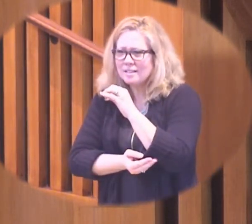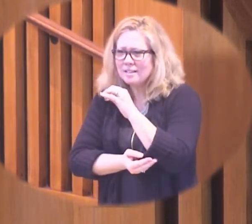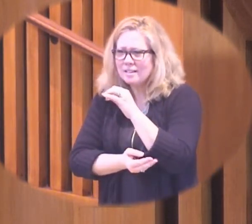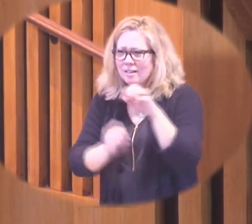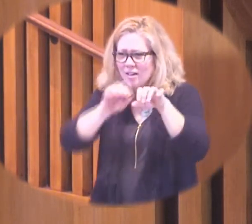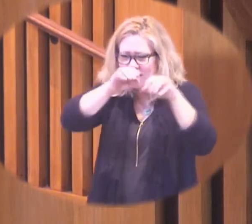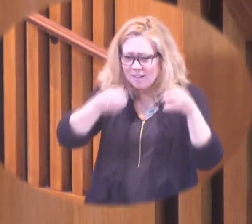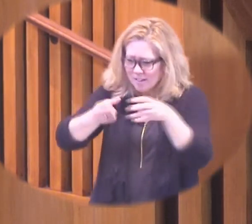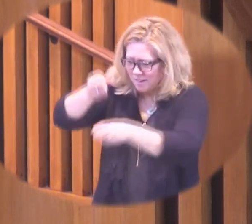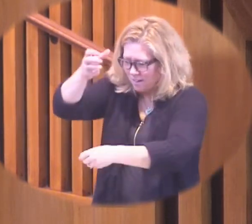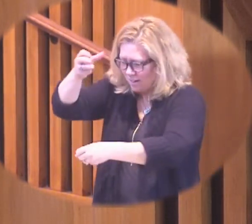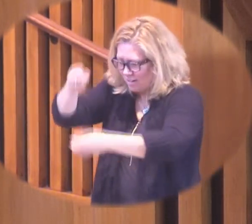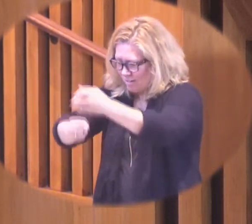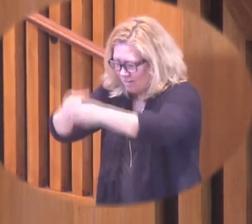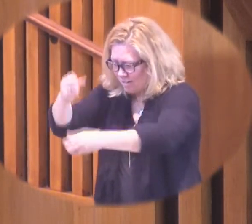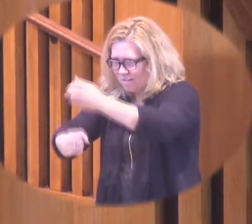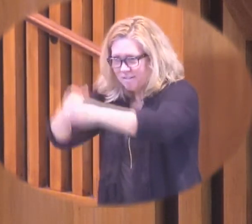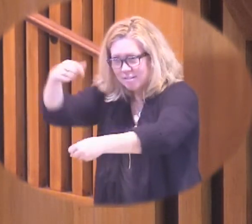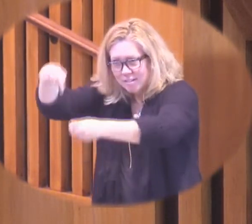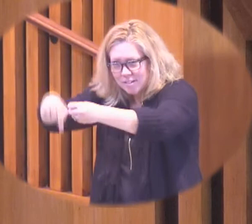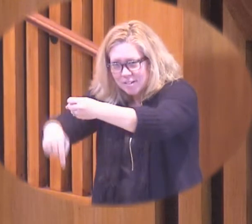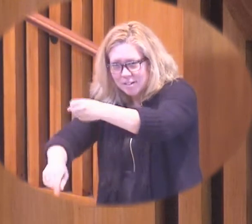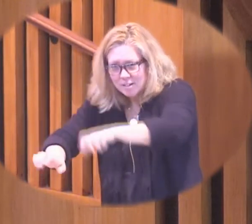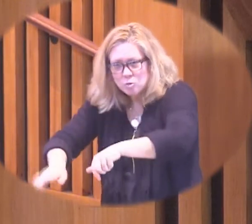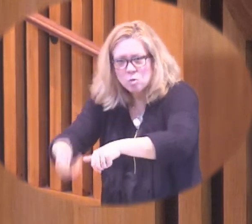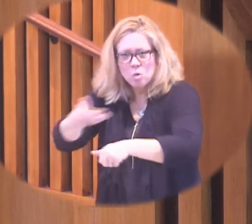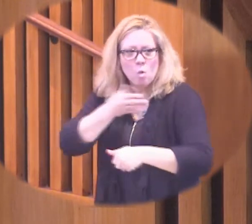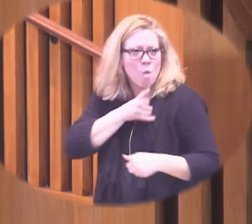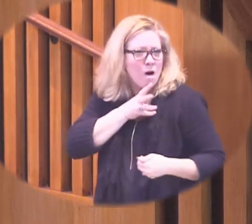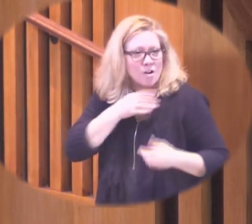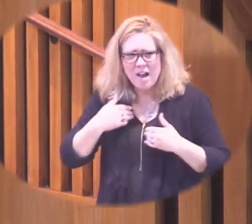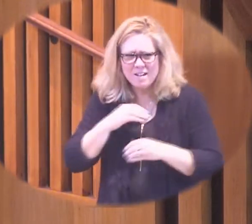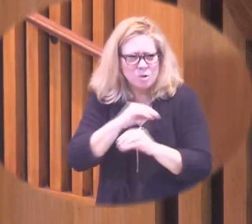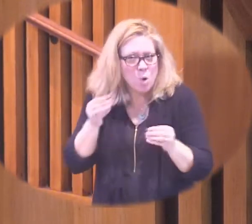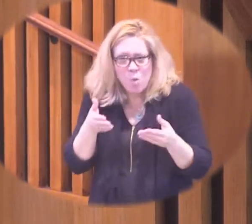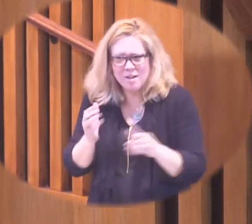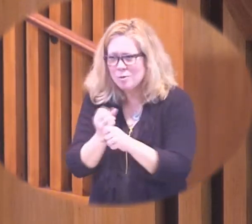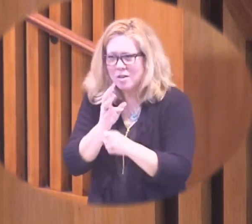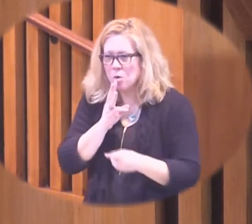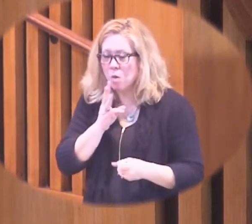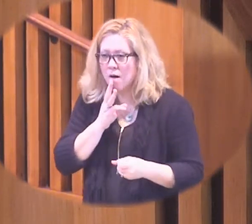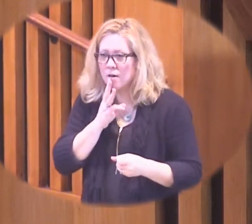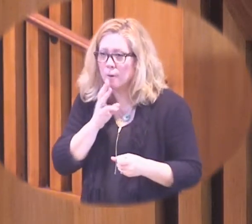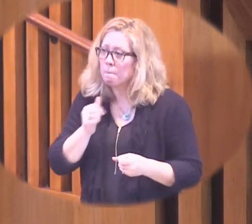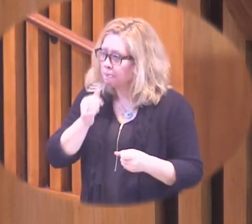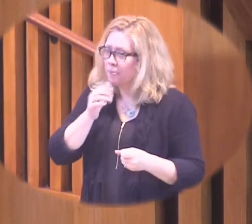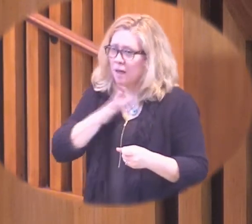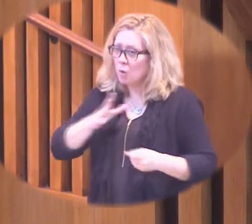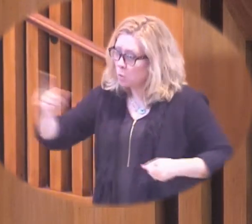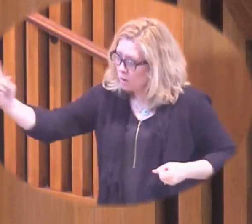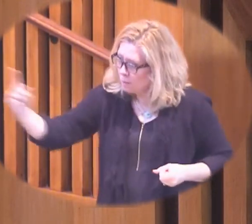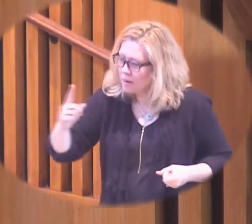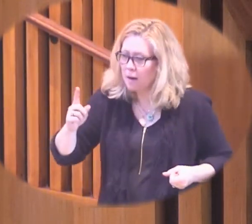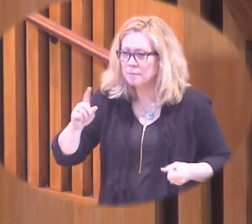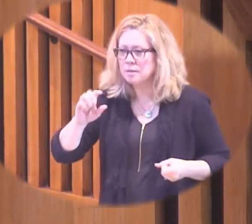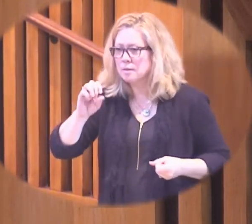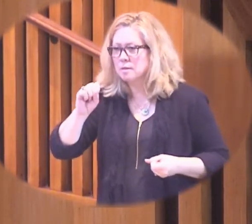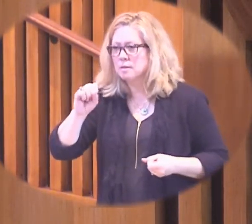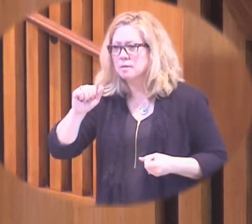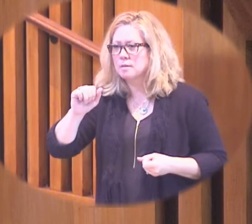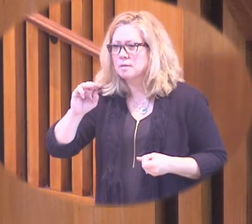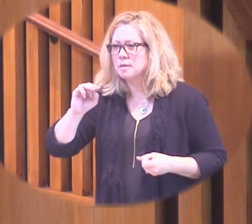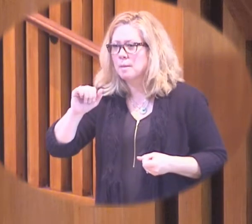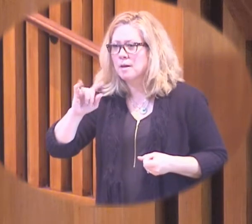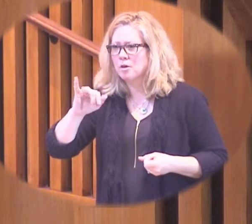up. And along comes a Samaritan and a